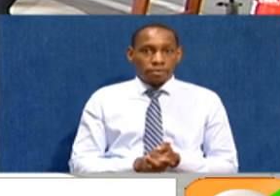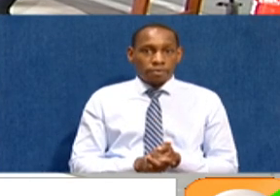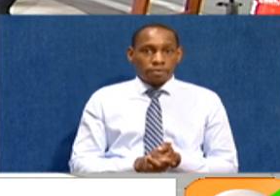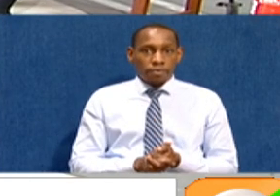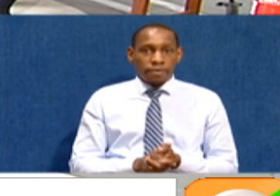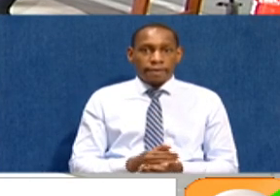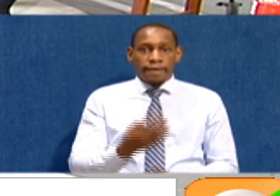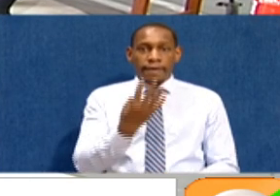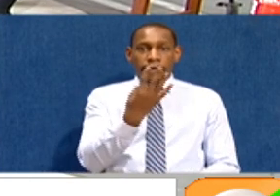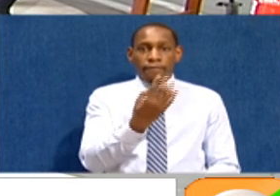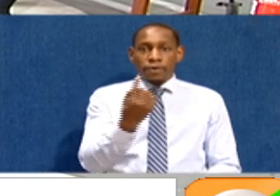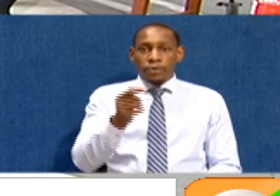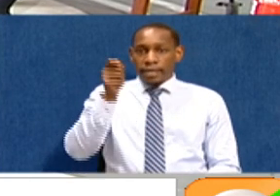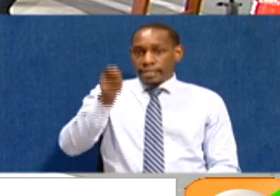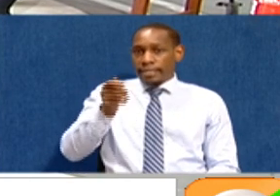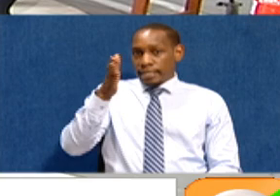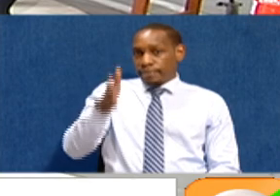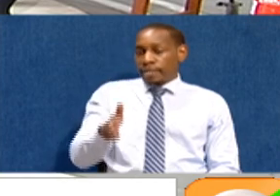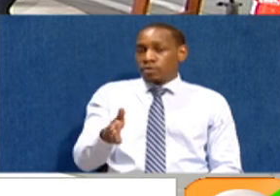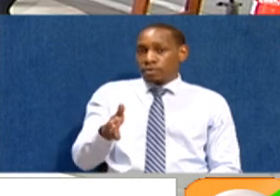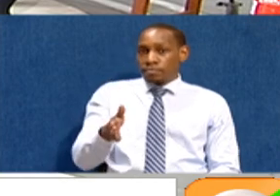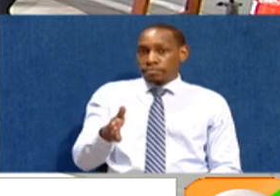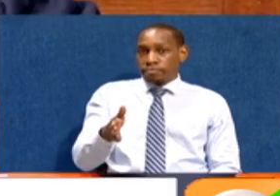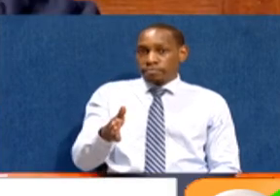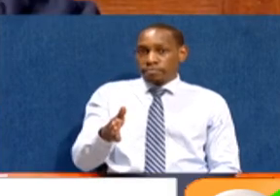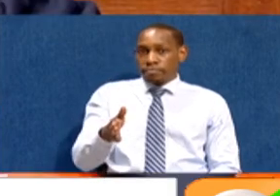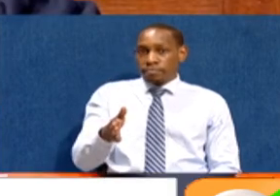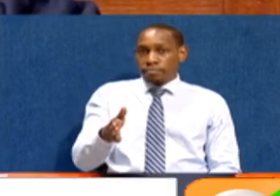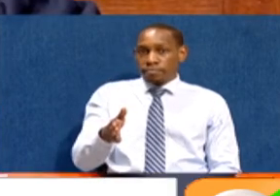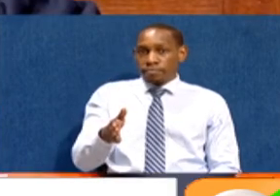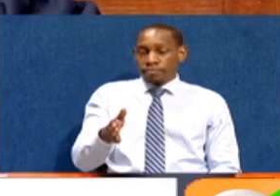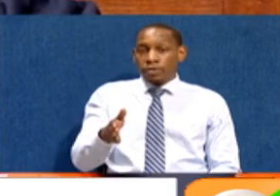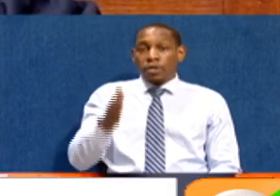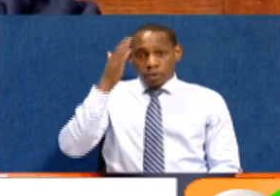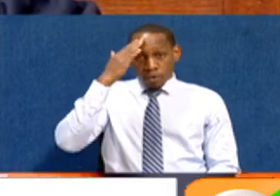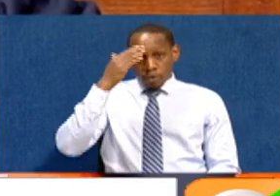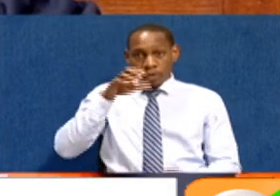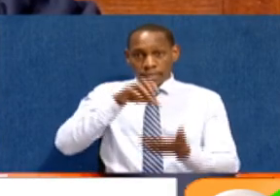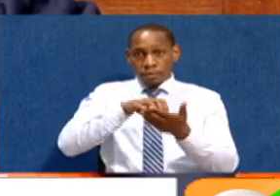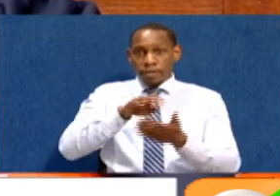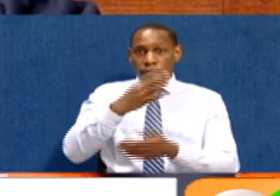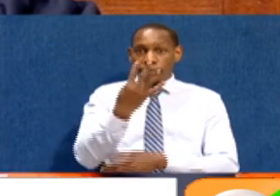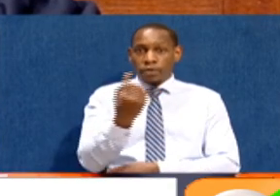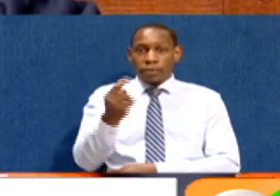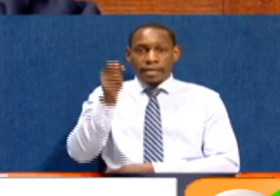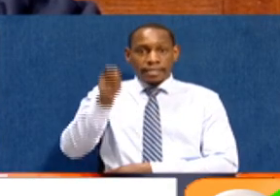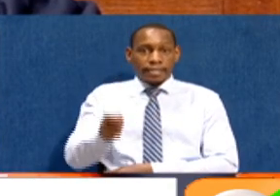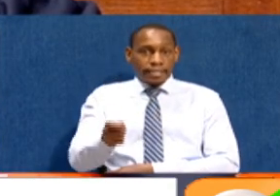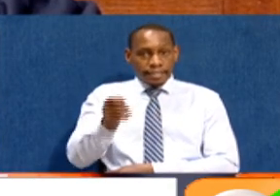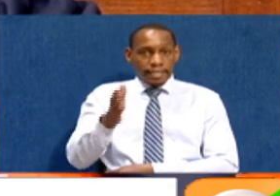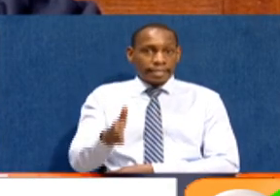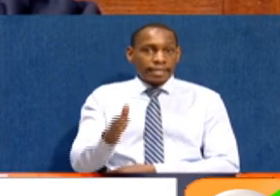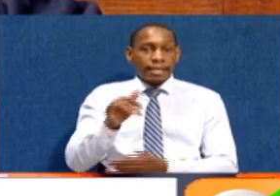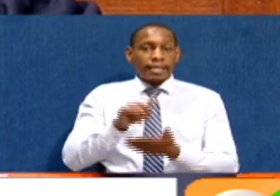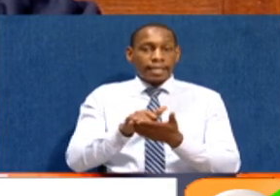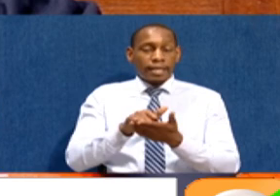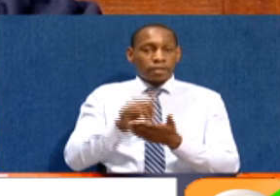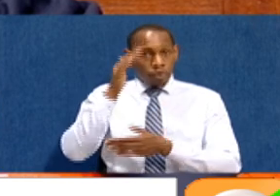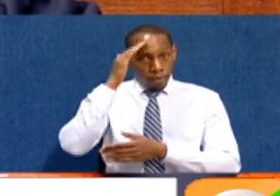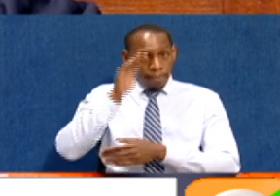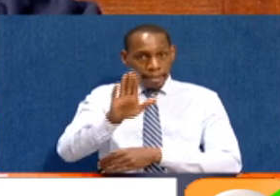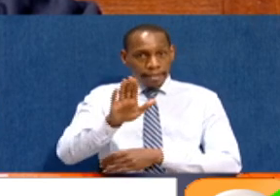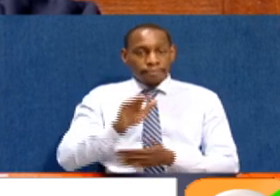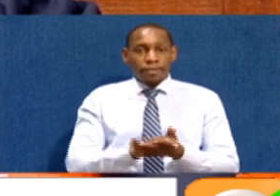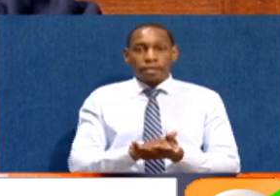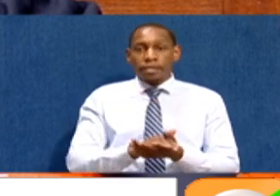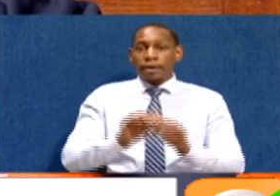the 41 judges, unless you are the visitor in our Jerusalem who doesn't know about that. You